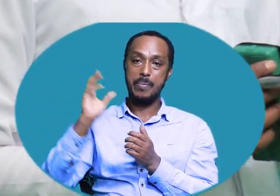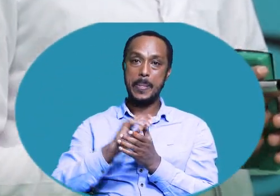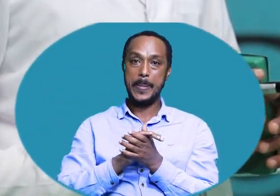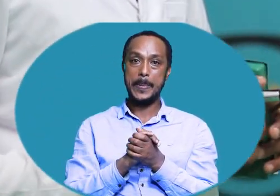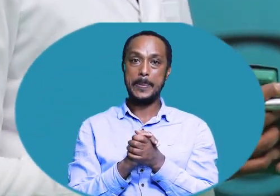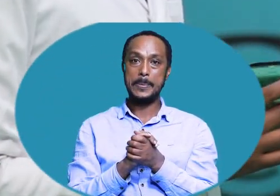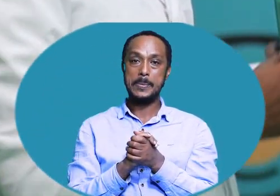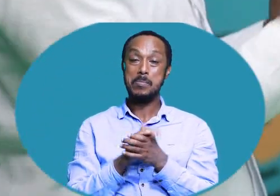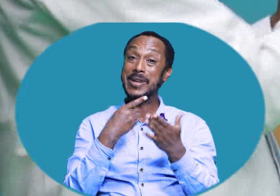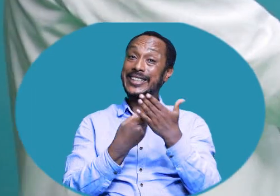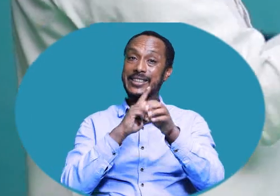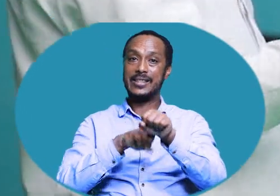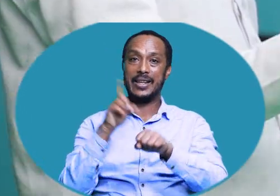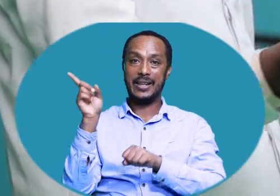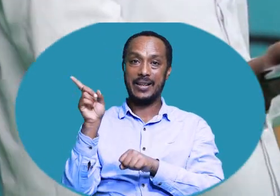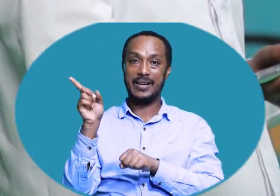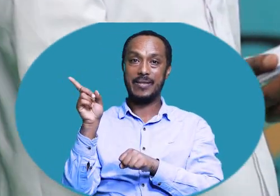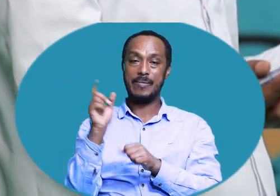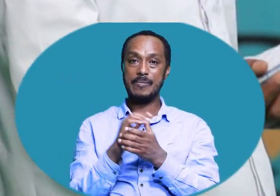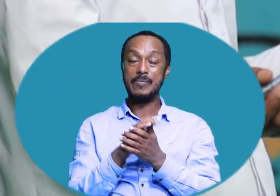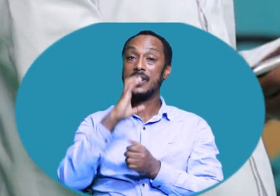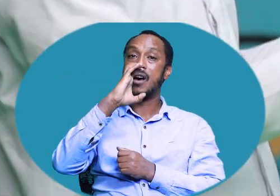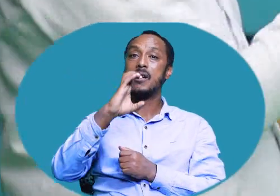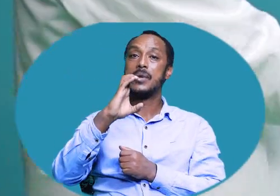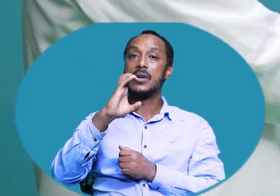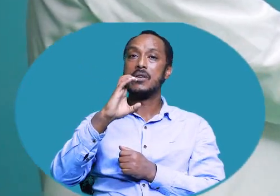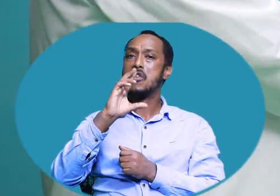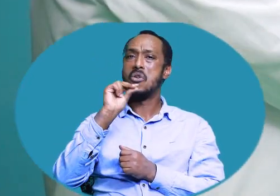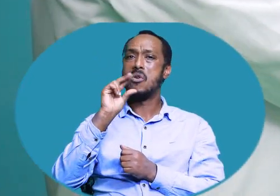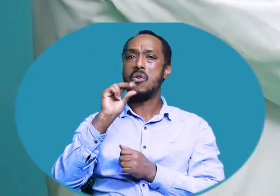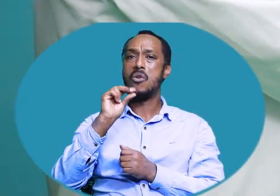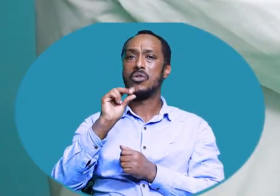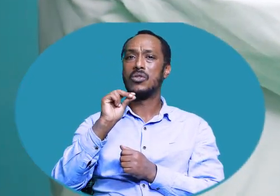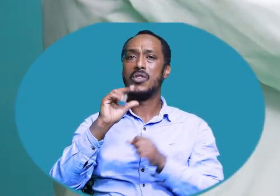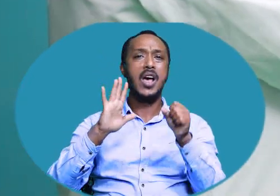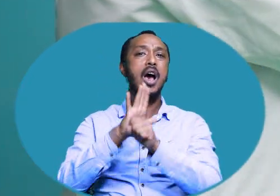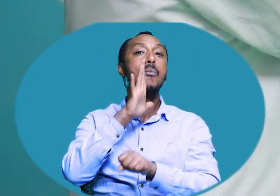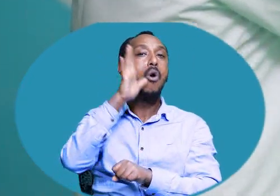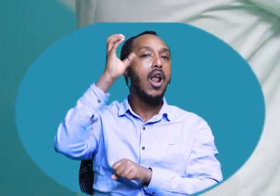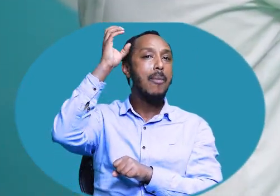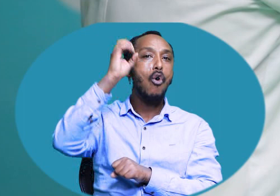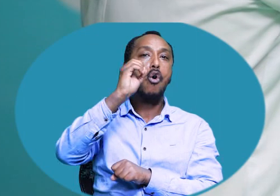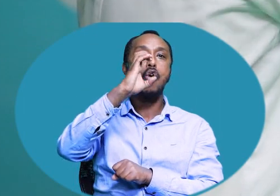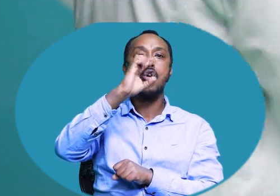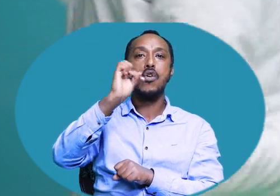12. Each oxygen requires how many electron? 6. Therefore, look, 6,